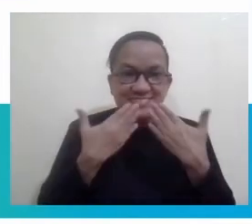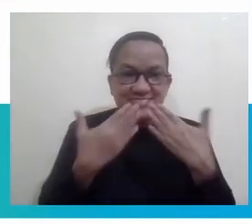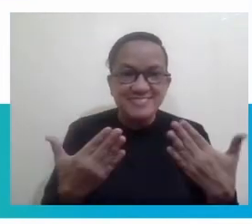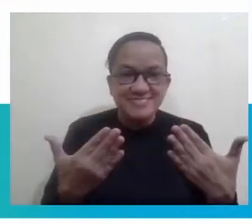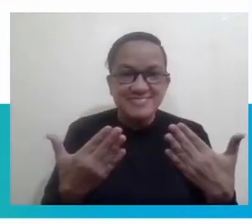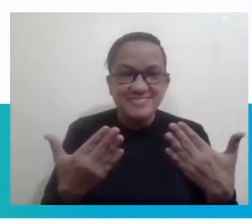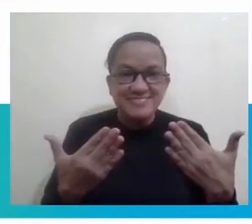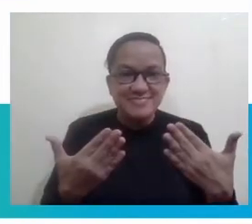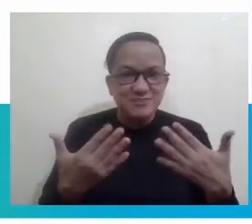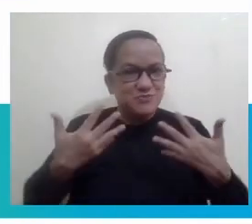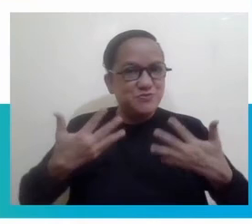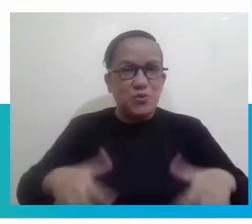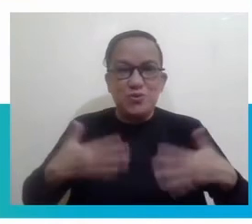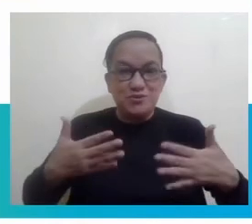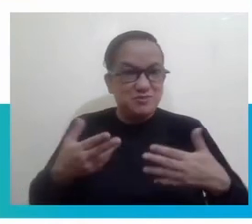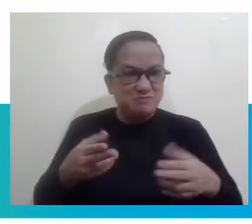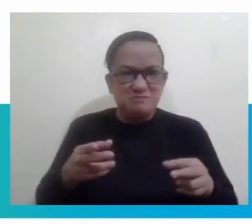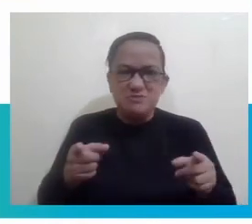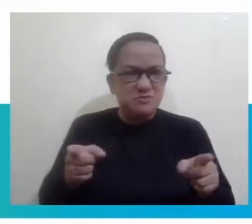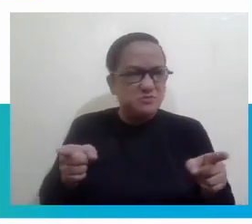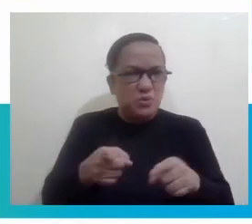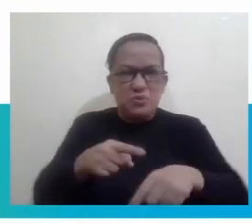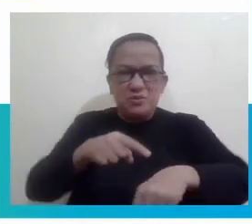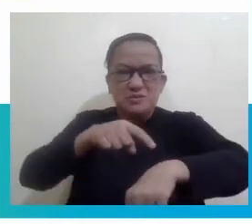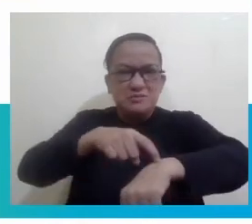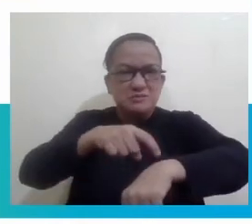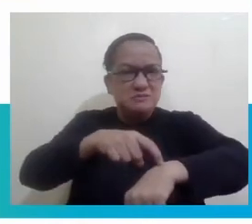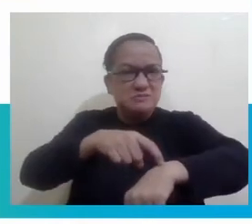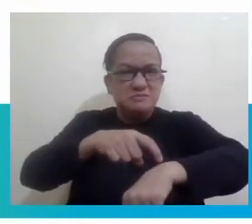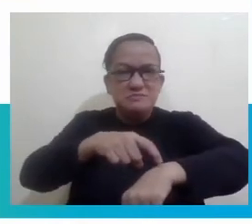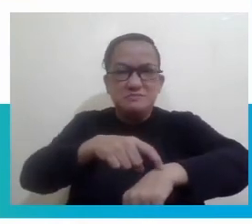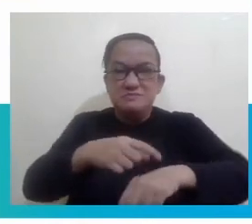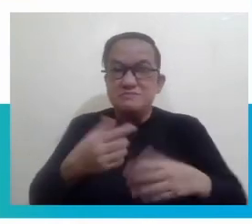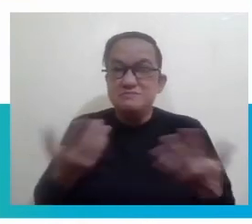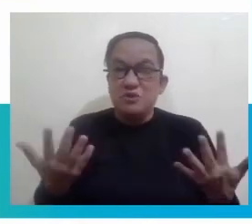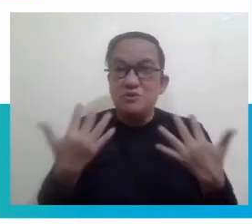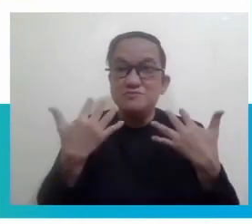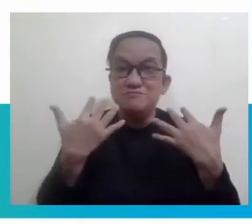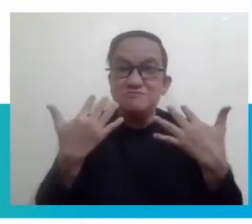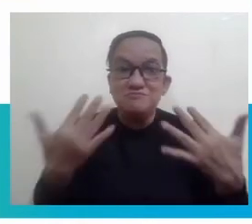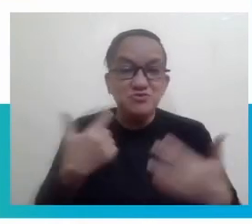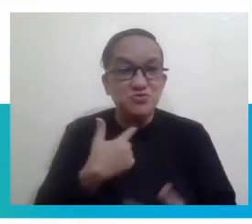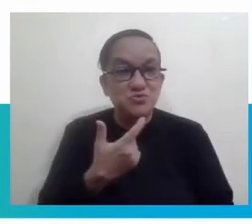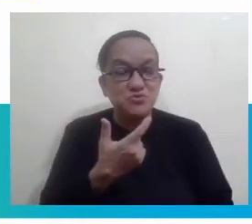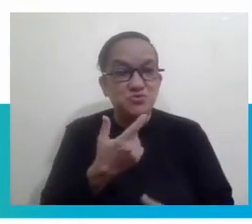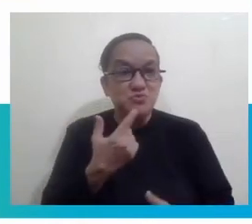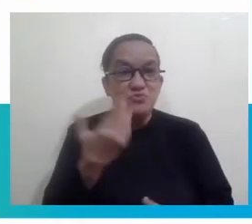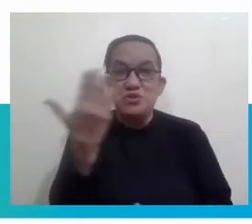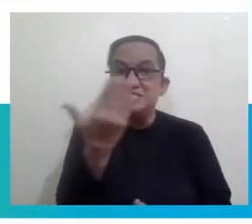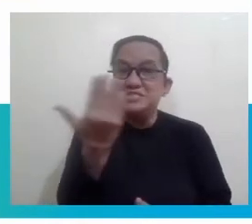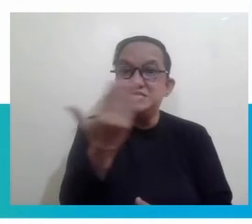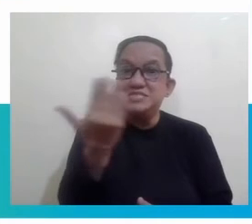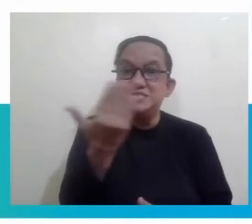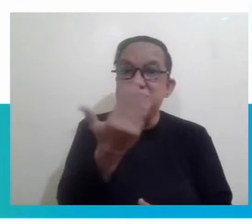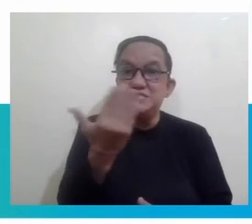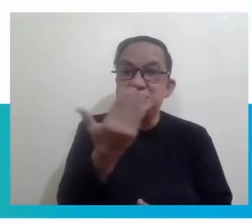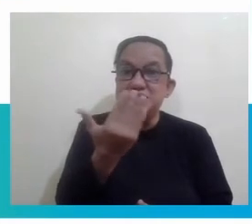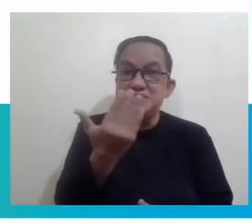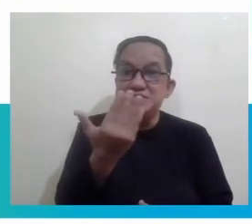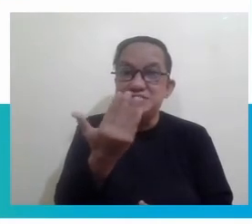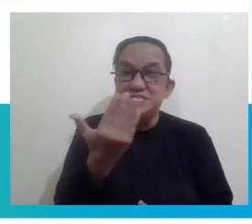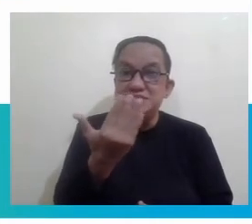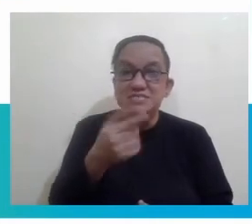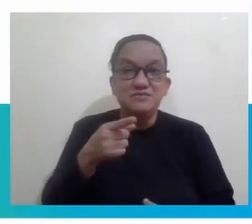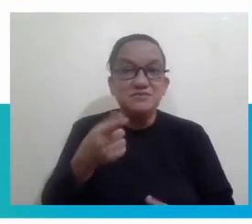I invite those of you who can stay on to just relax and take a field visit with us to the Solomon Islands. We will show a